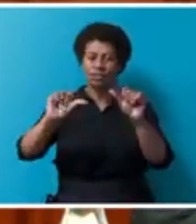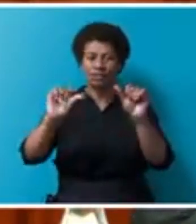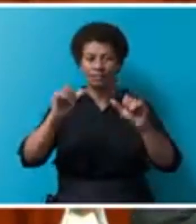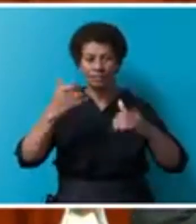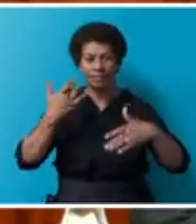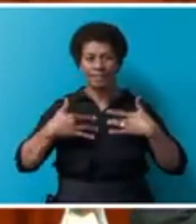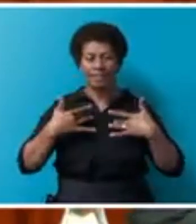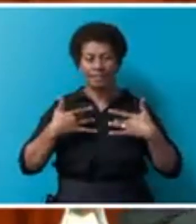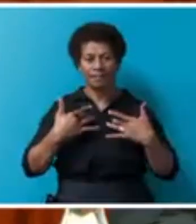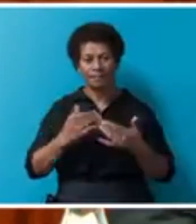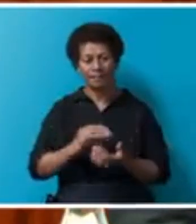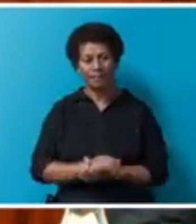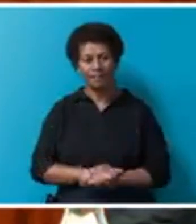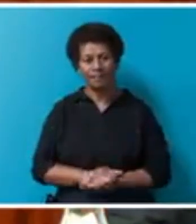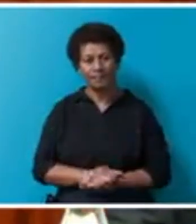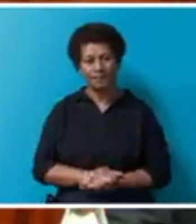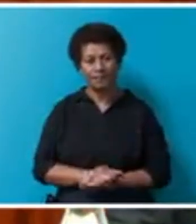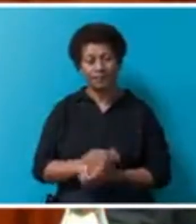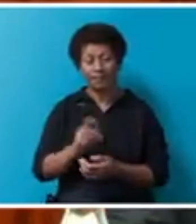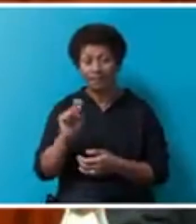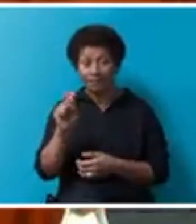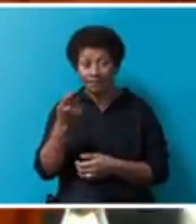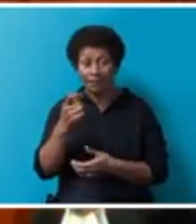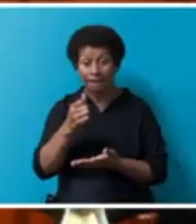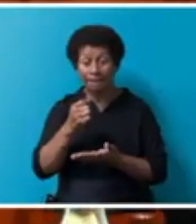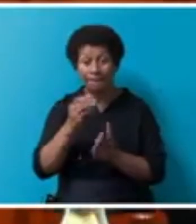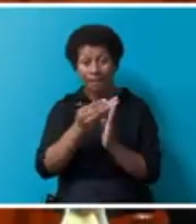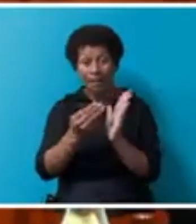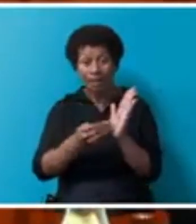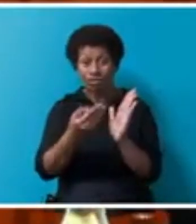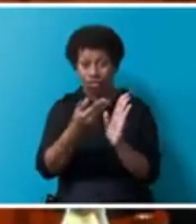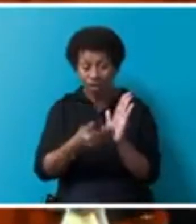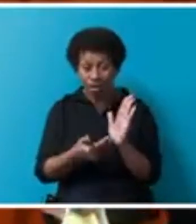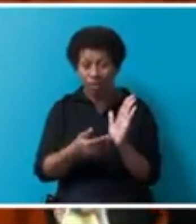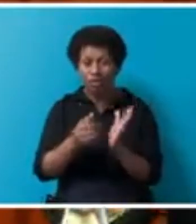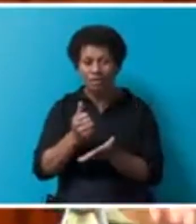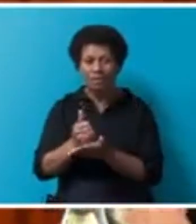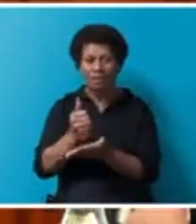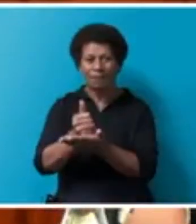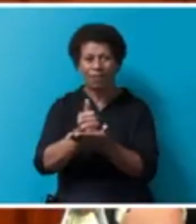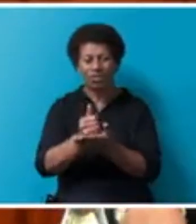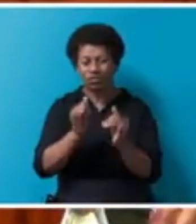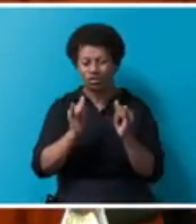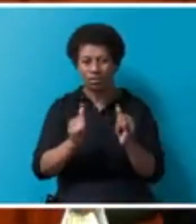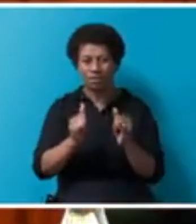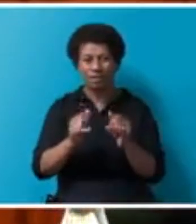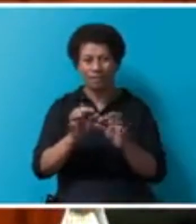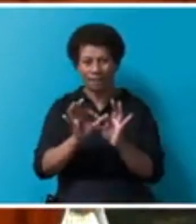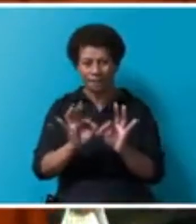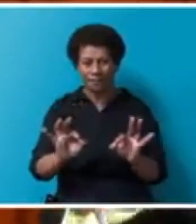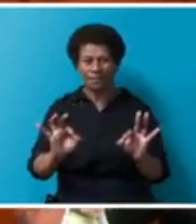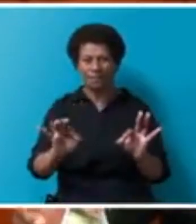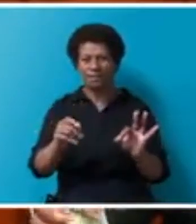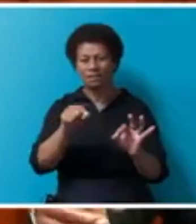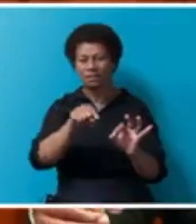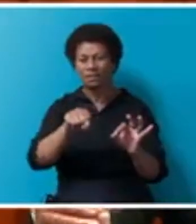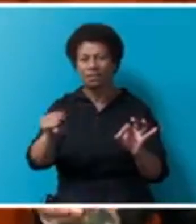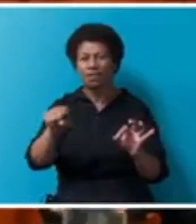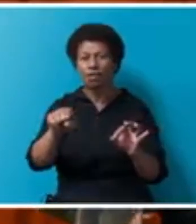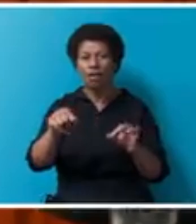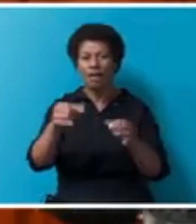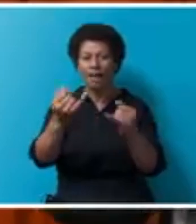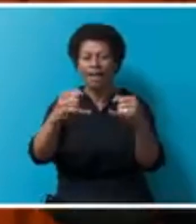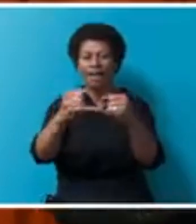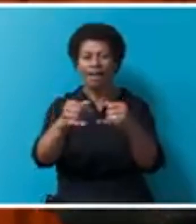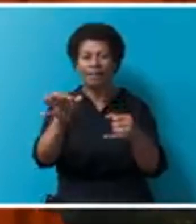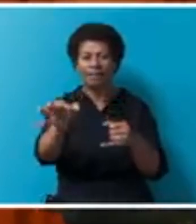people, the budget will support training and deployment of justice of peace, particularly to remote and maritime communities where access